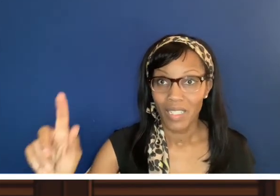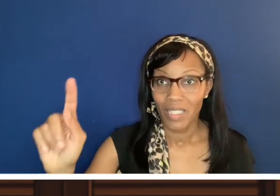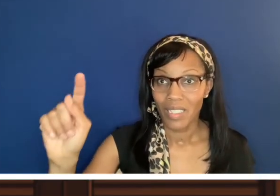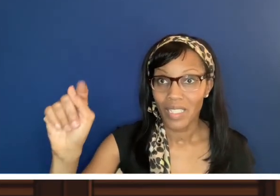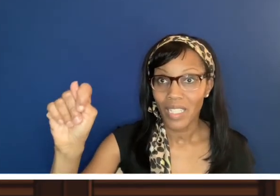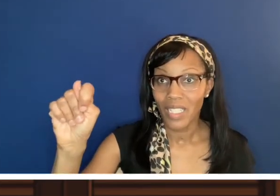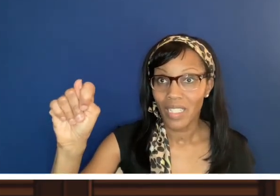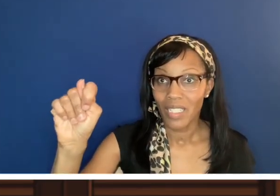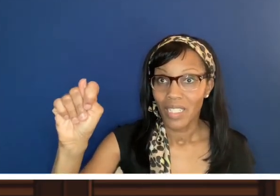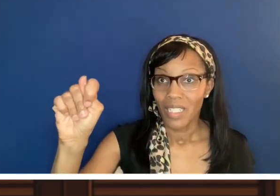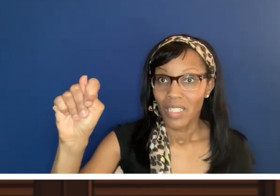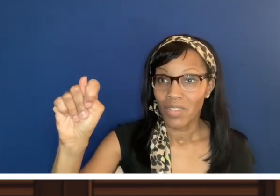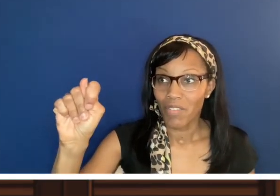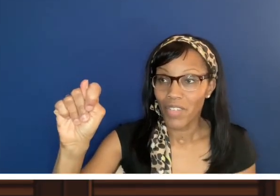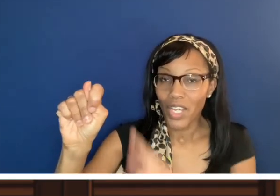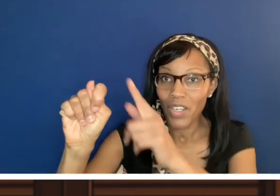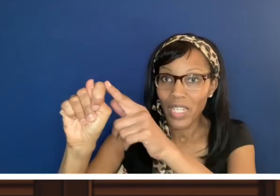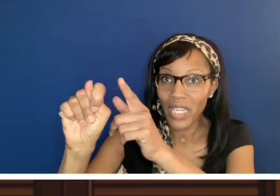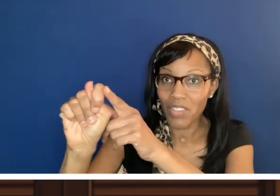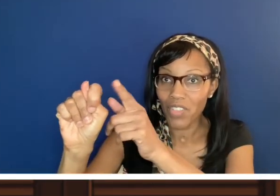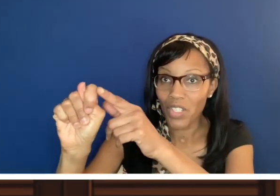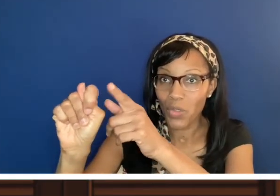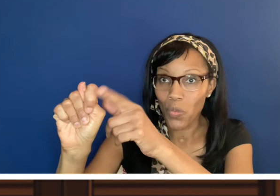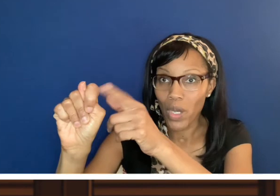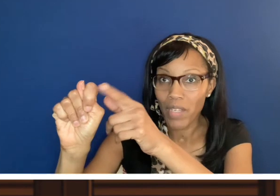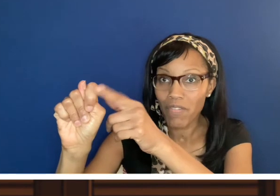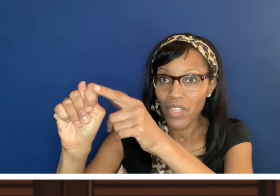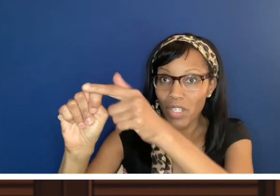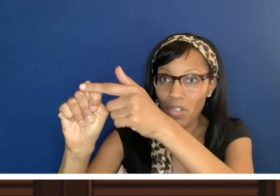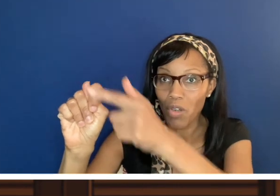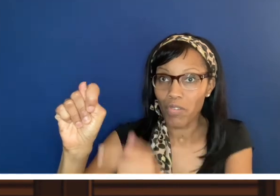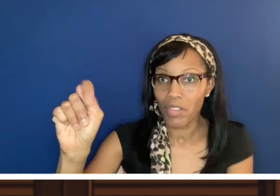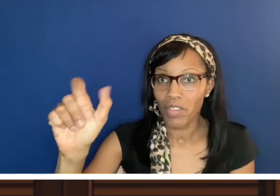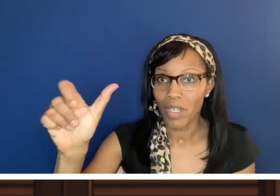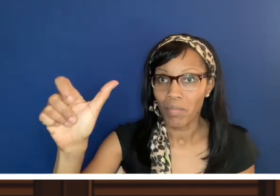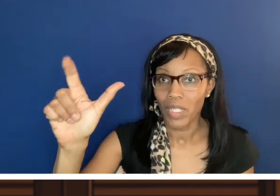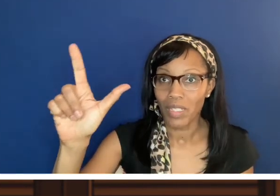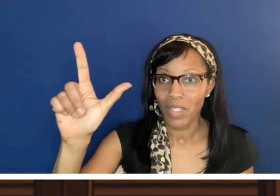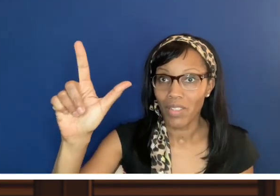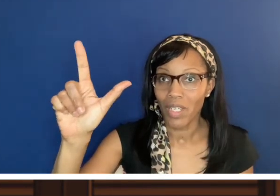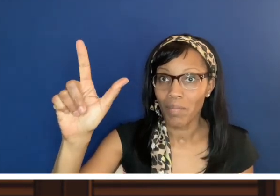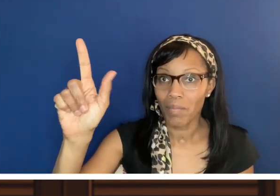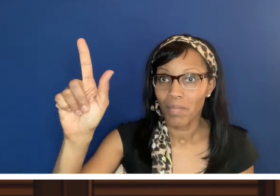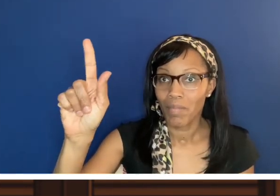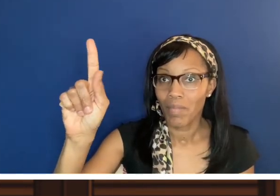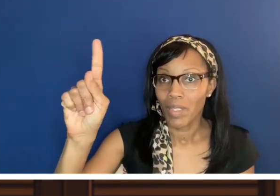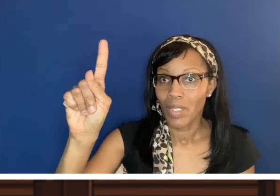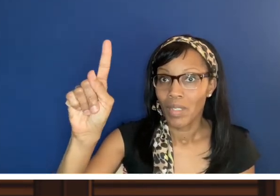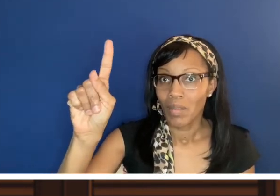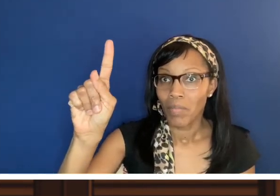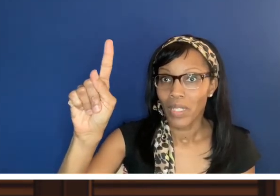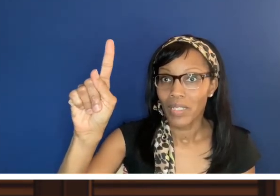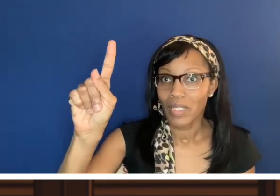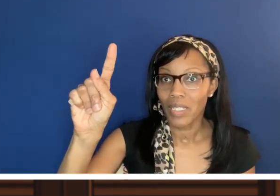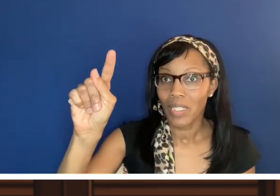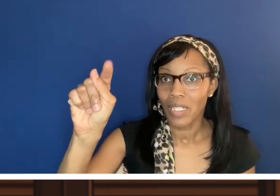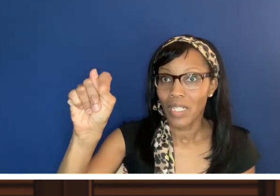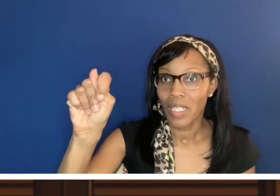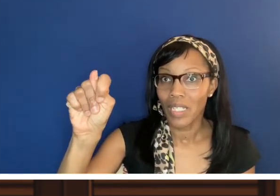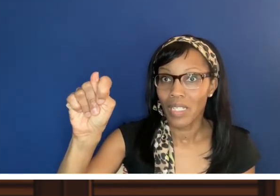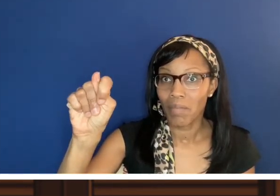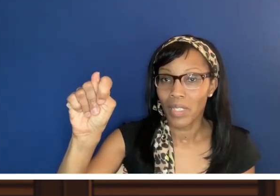T. T is the very last finger. One finger over the thumb. Take that thumb, place